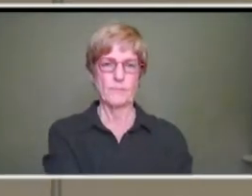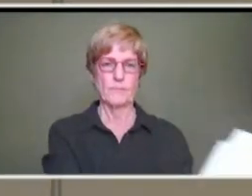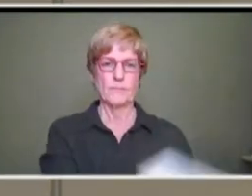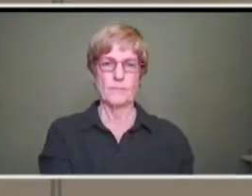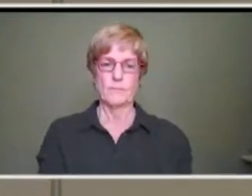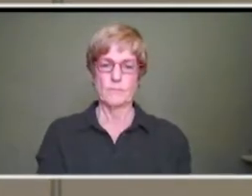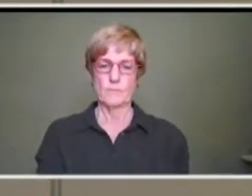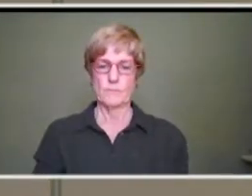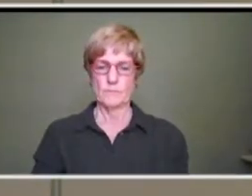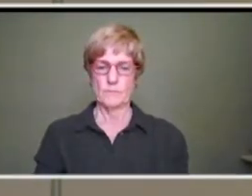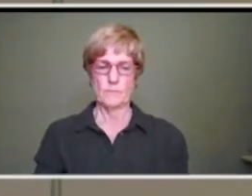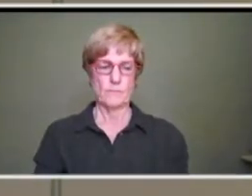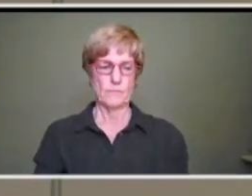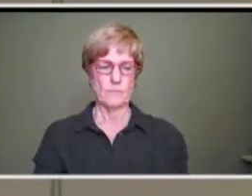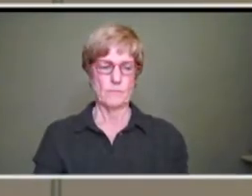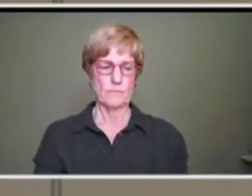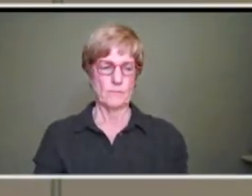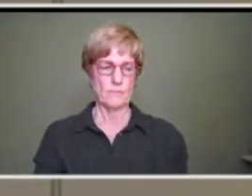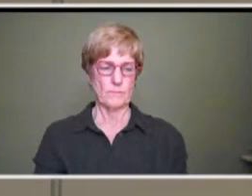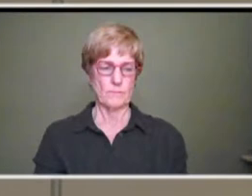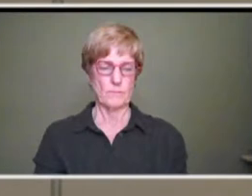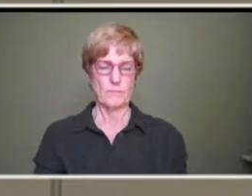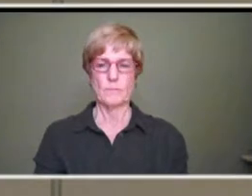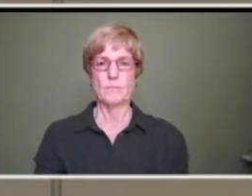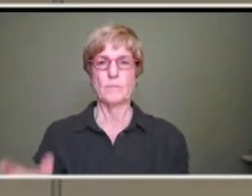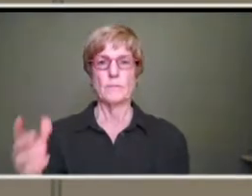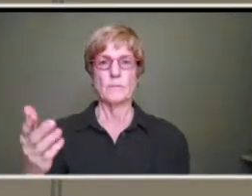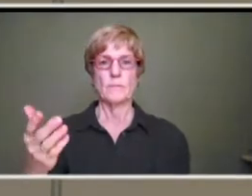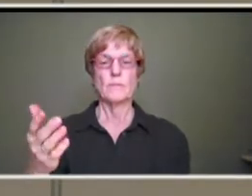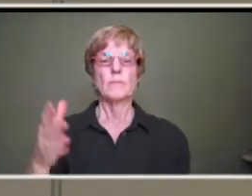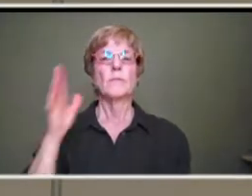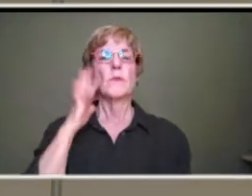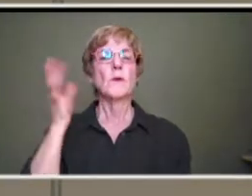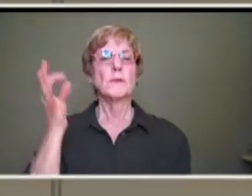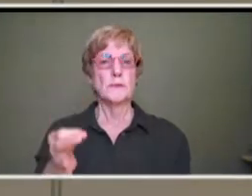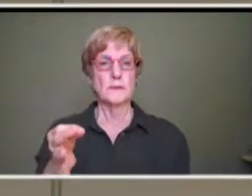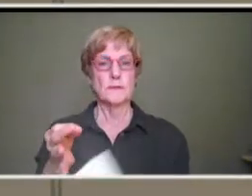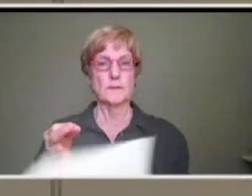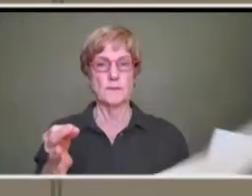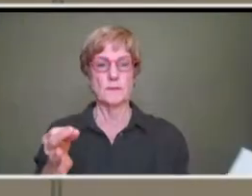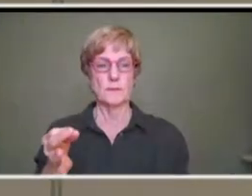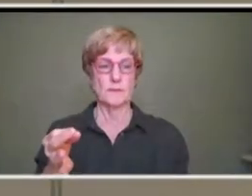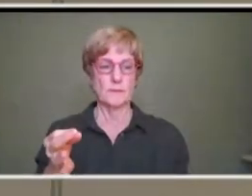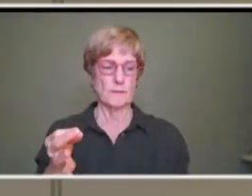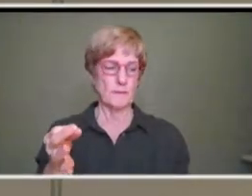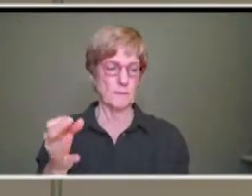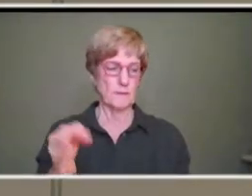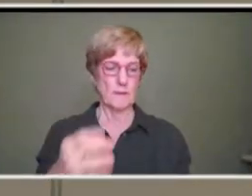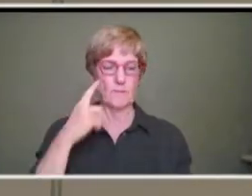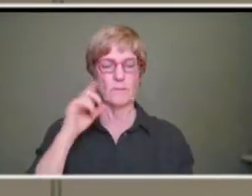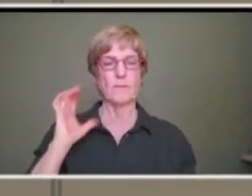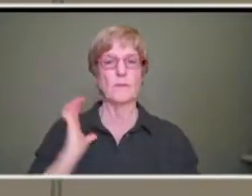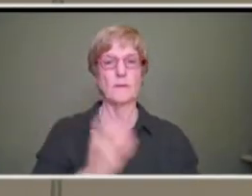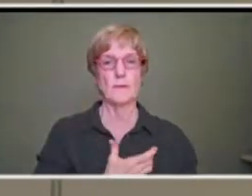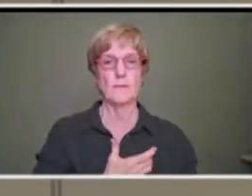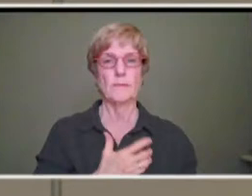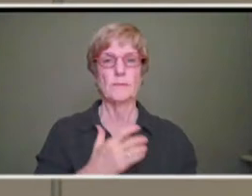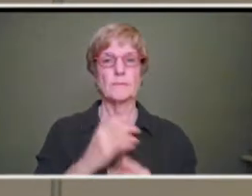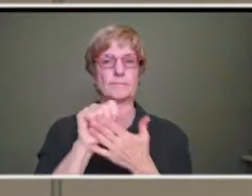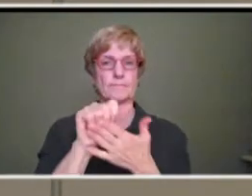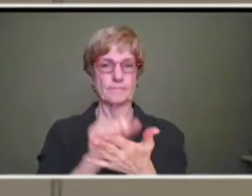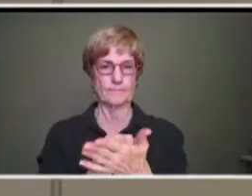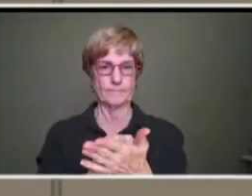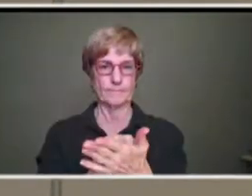so we will move on uh to the decisions portion of our agenda